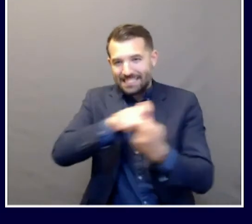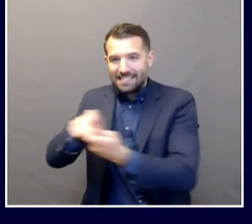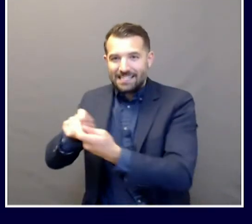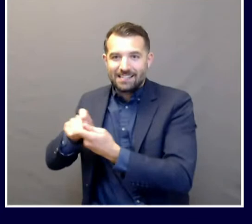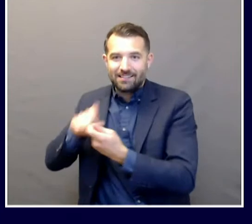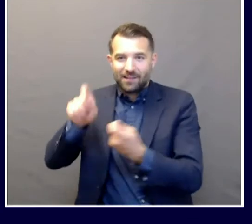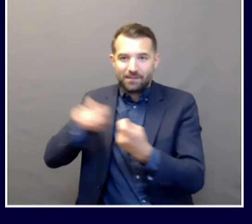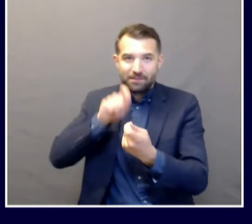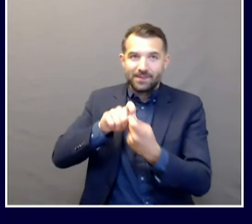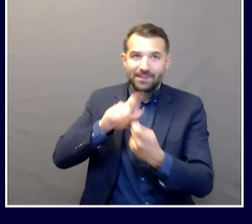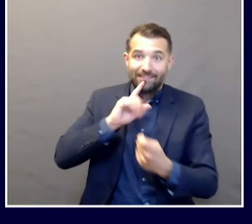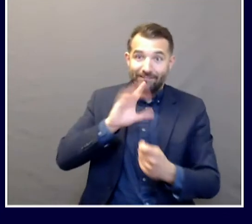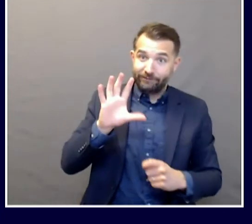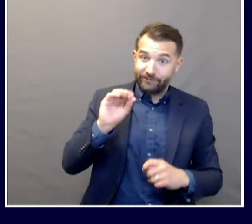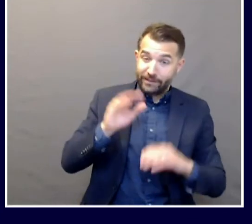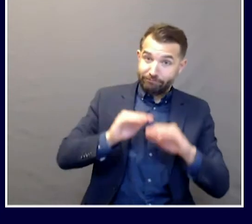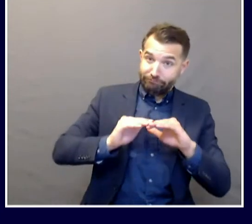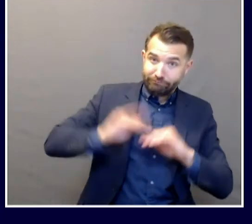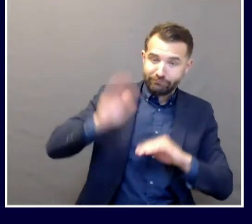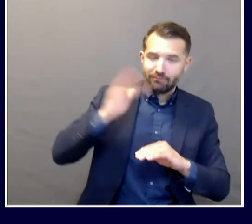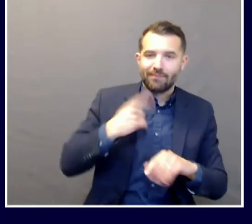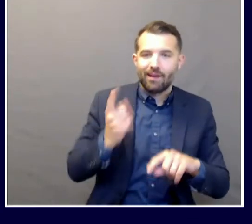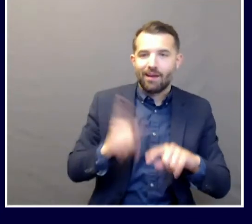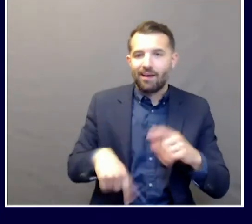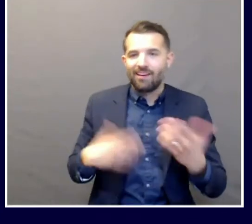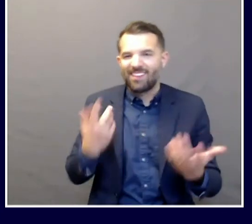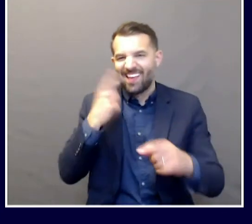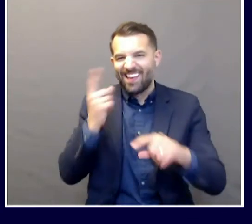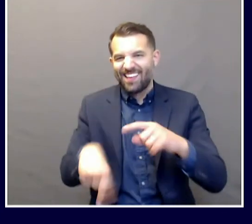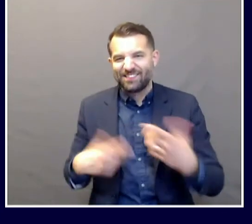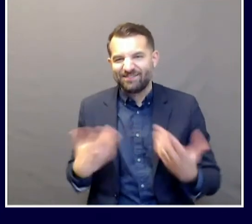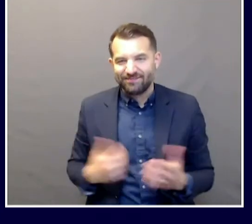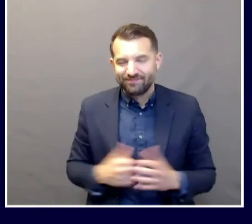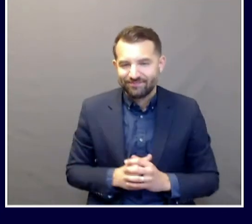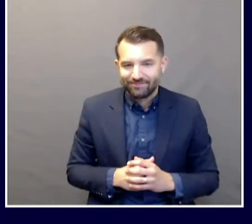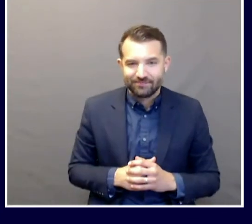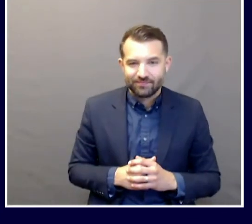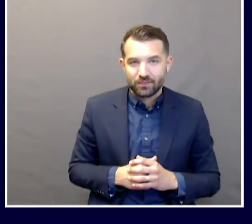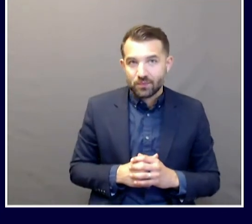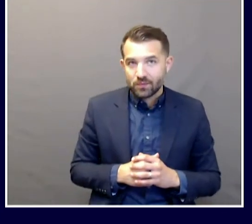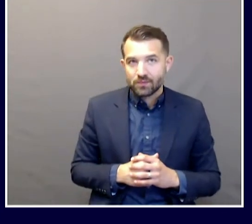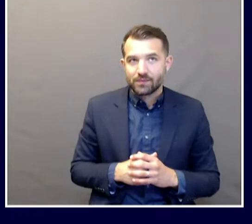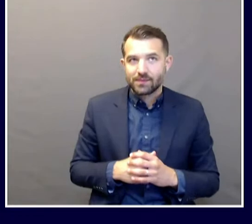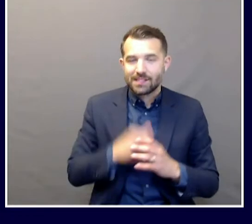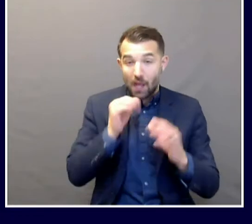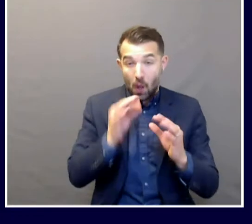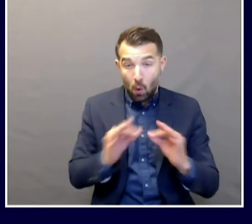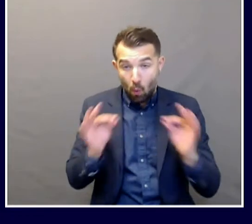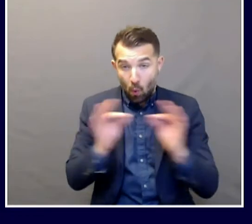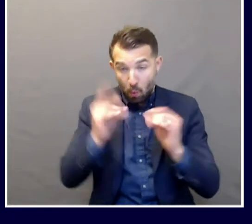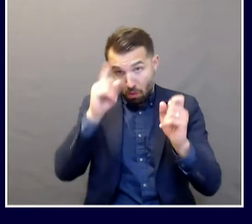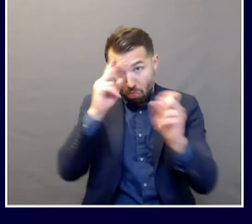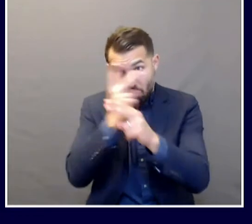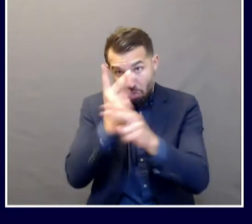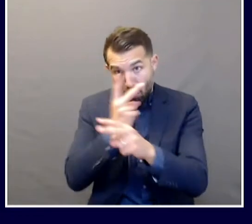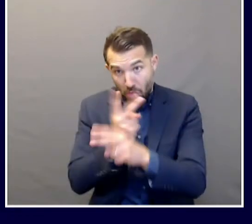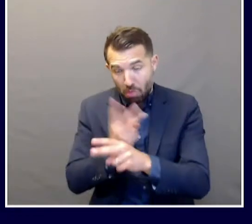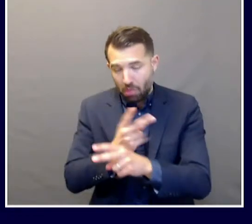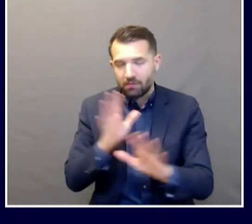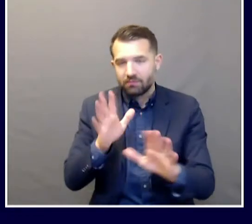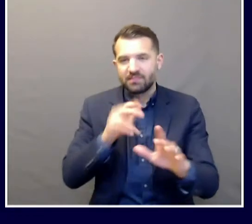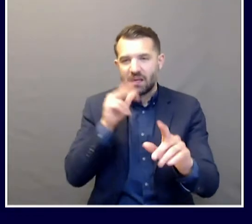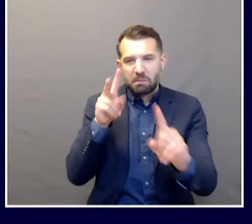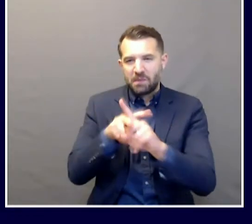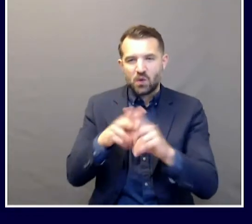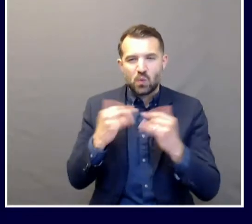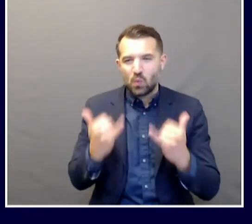the, it's not, that doesn't give you an answer that tells you anything about the real world. Right. Okay. Mm. Are samples from everyone